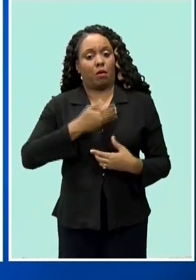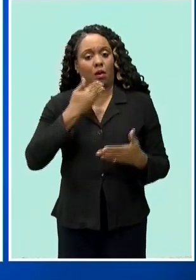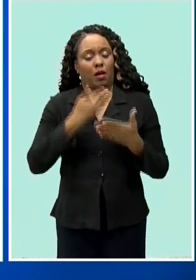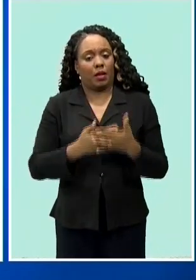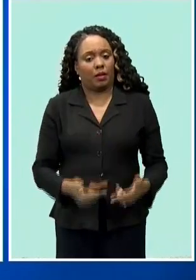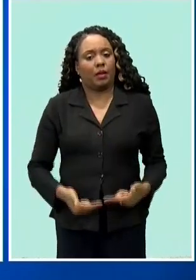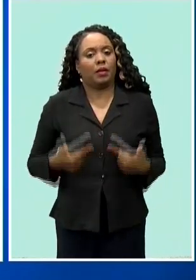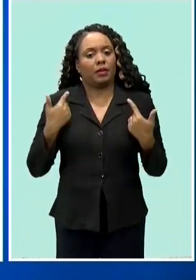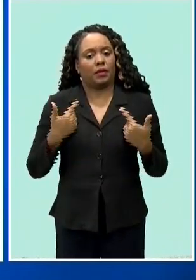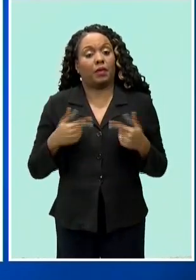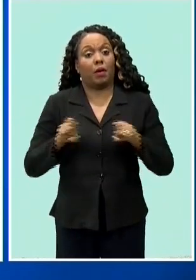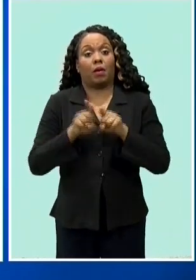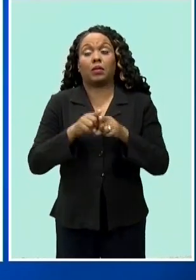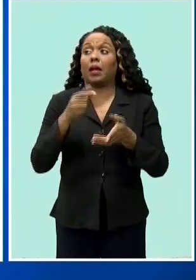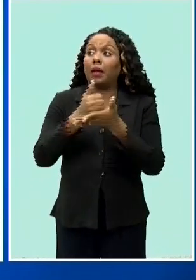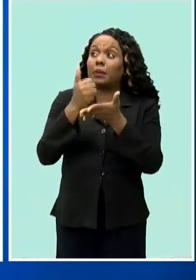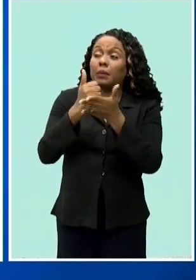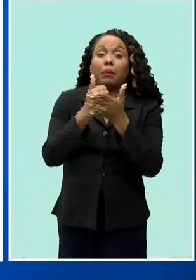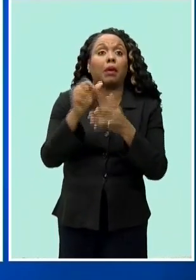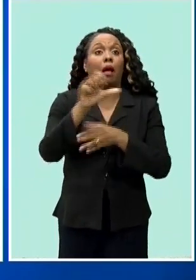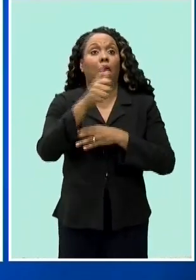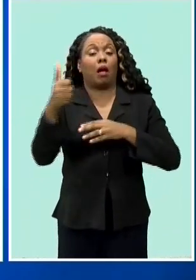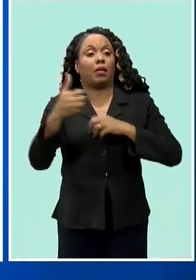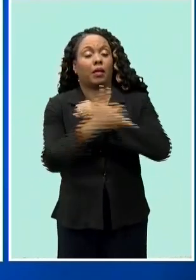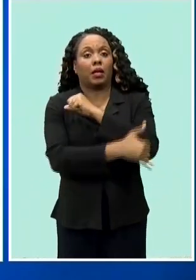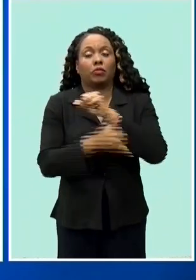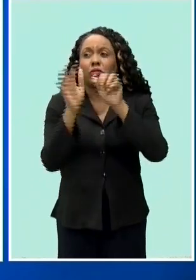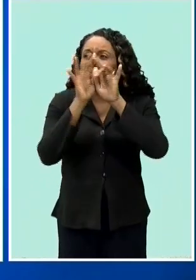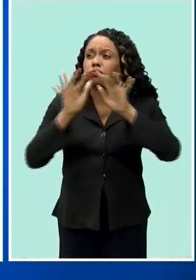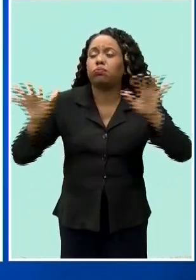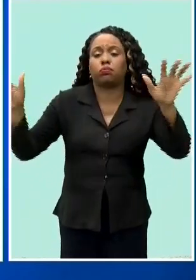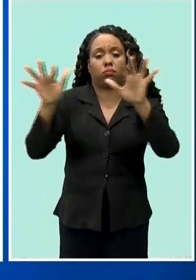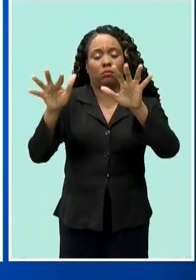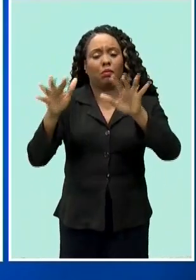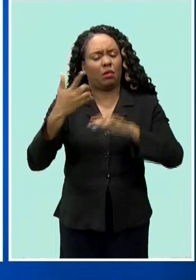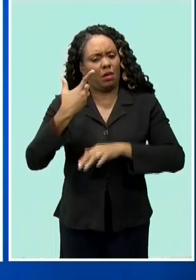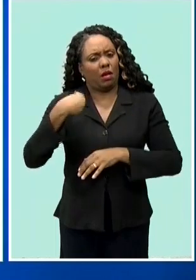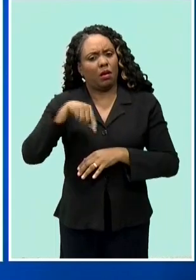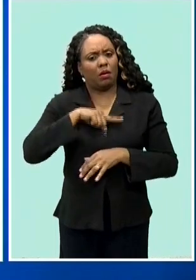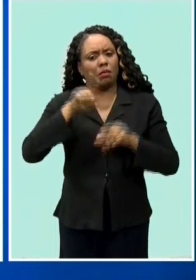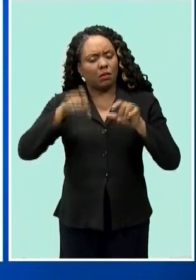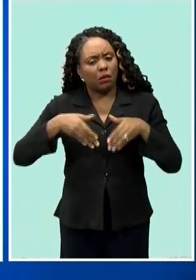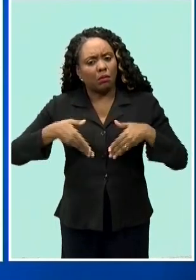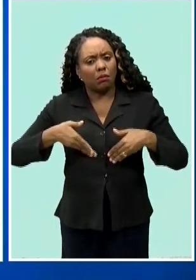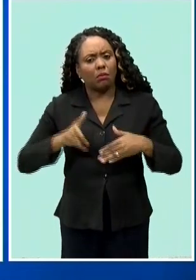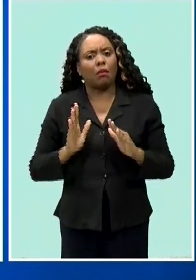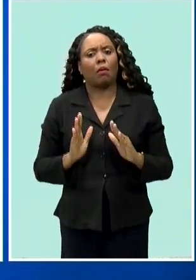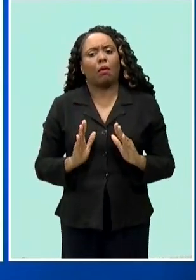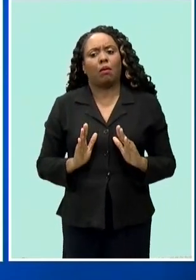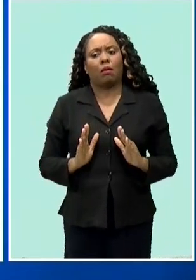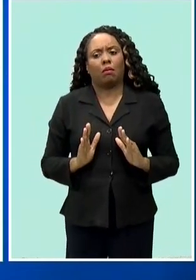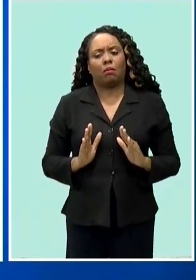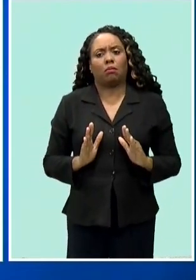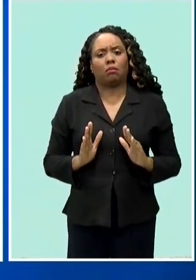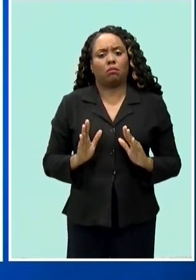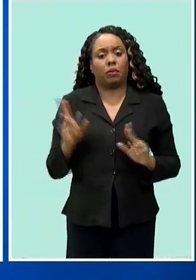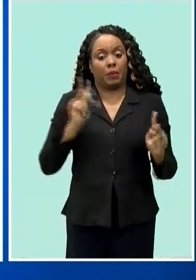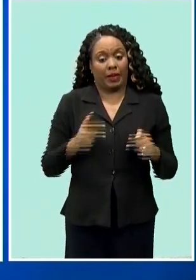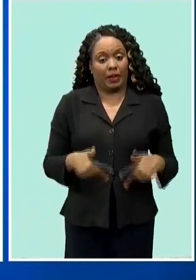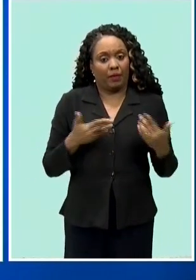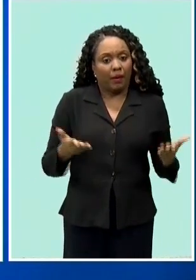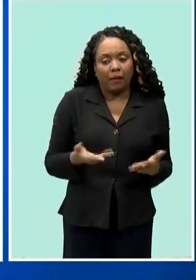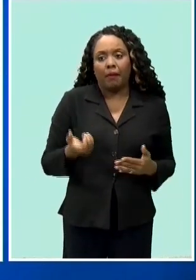I believe that it is only appropriate that we allow their compatriots,